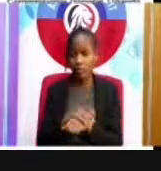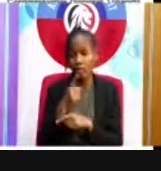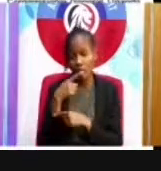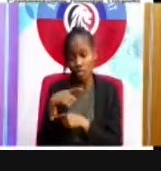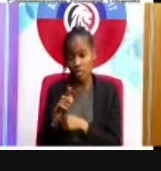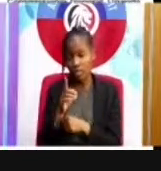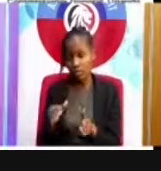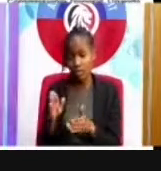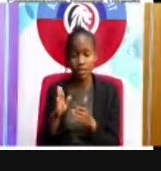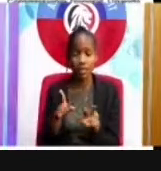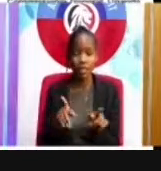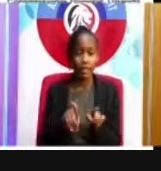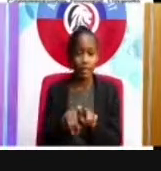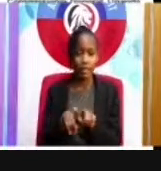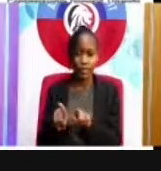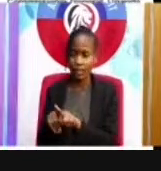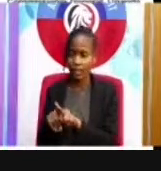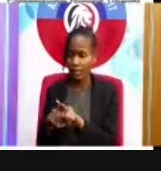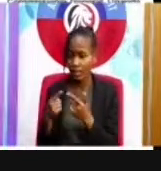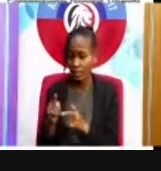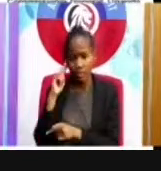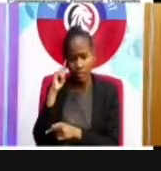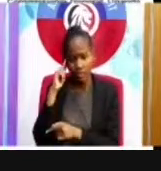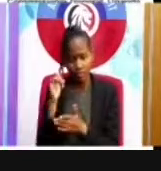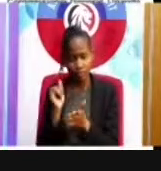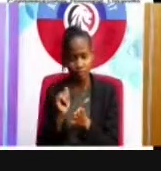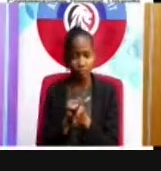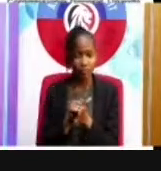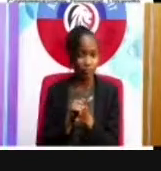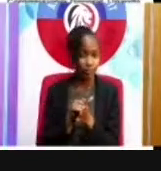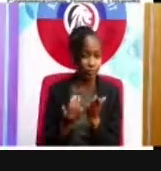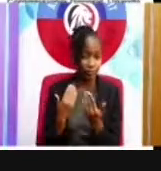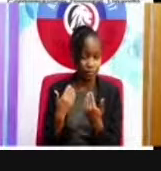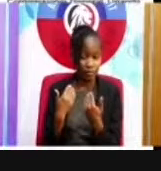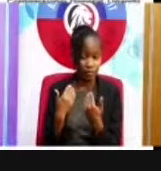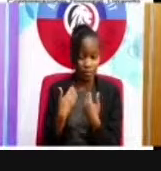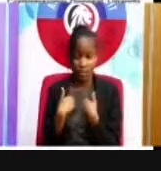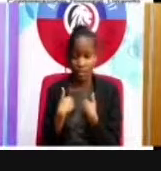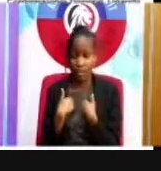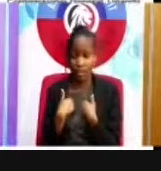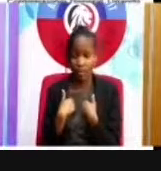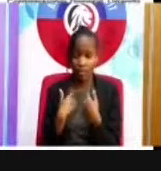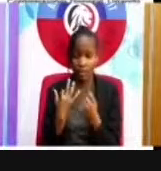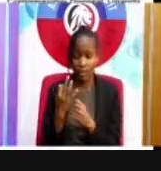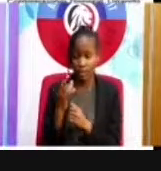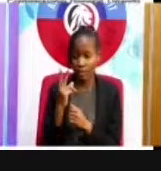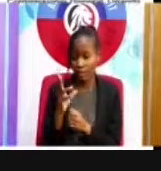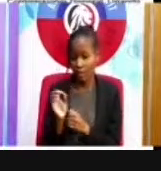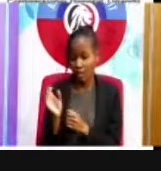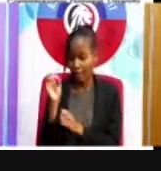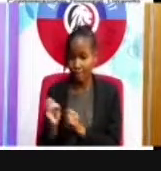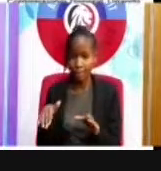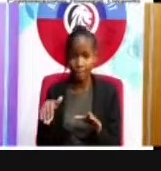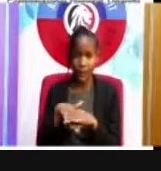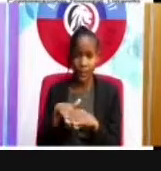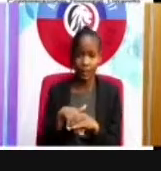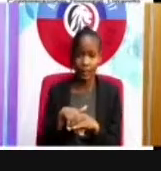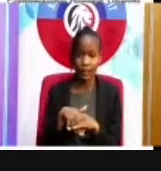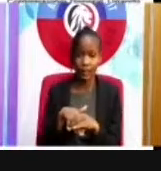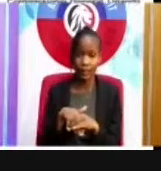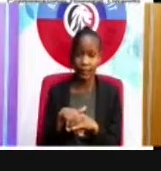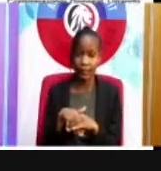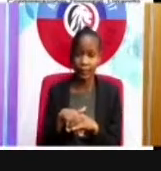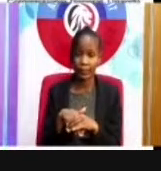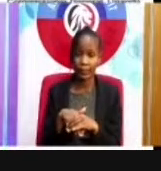Let's take into account that we're sitting at about 25% in terms of tax to GDP. Our